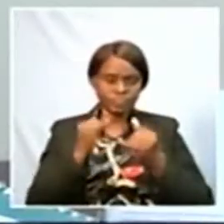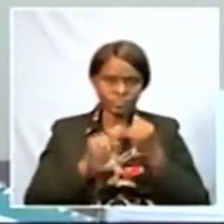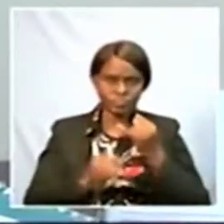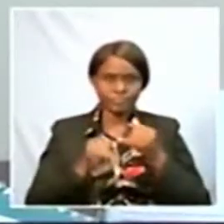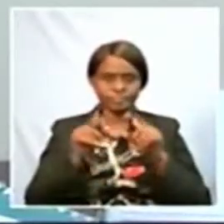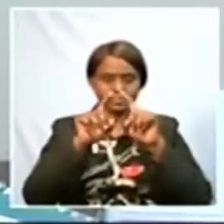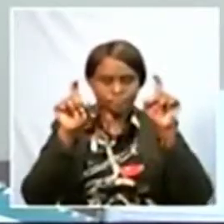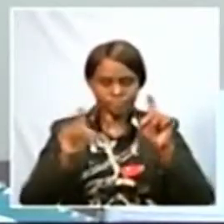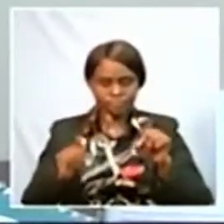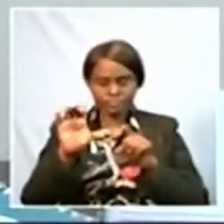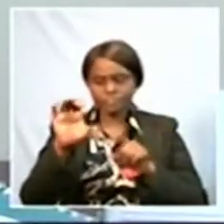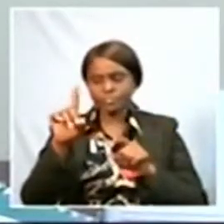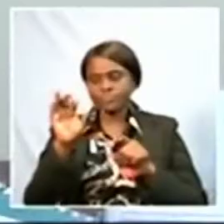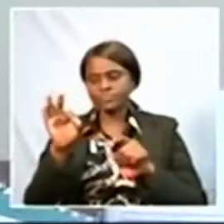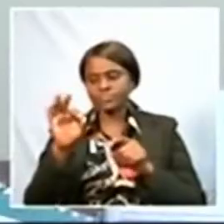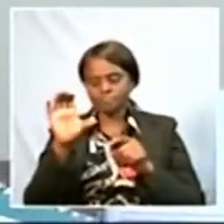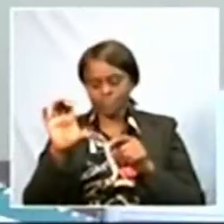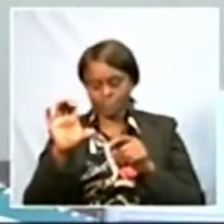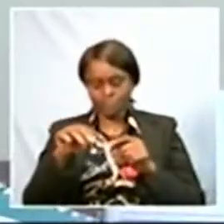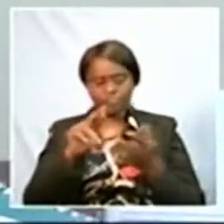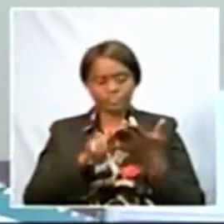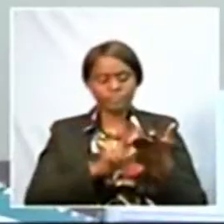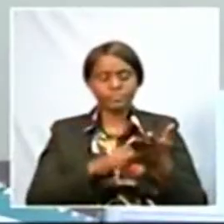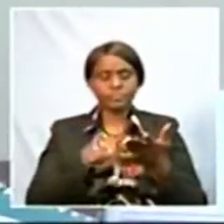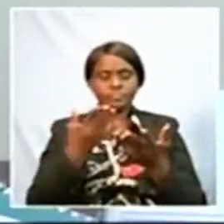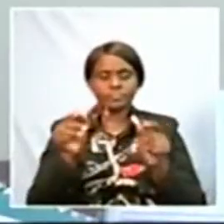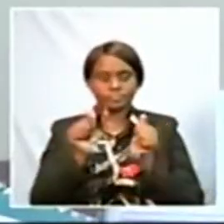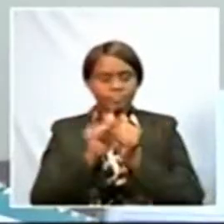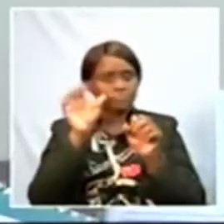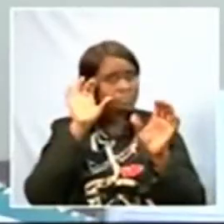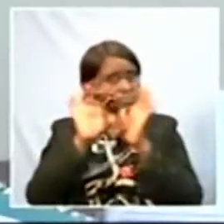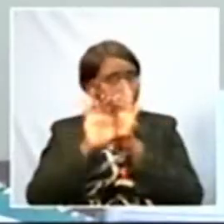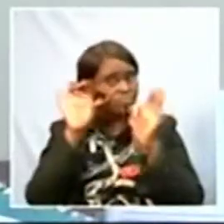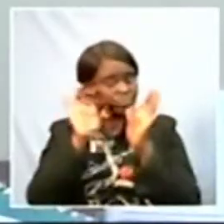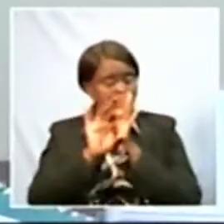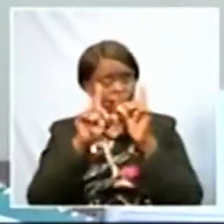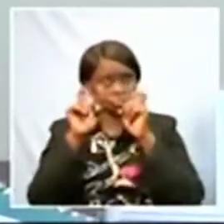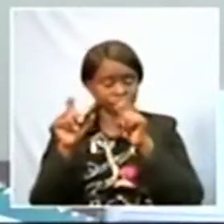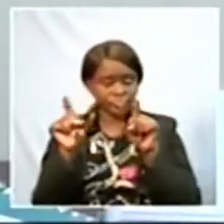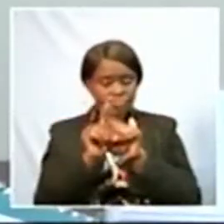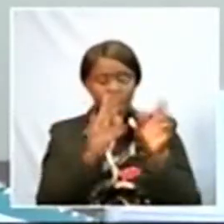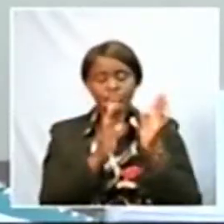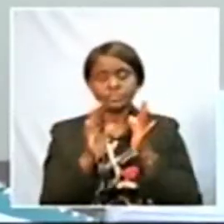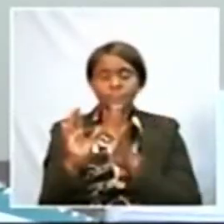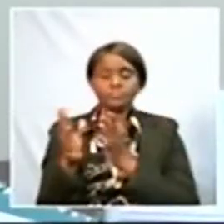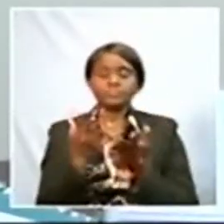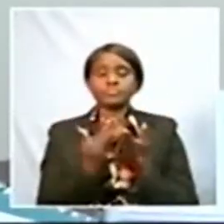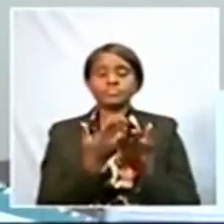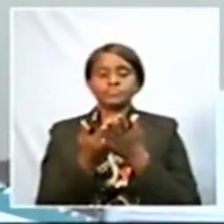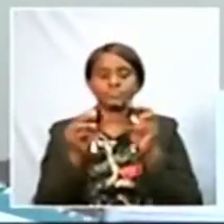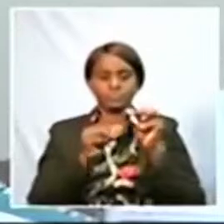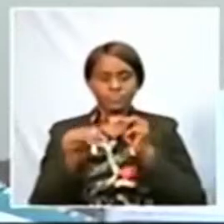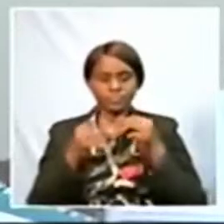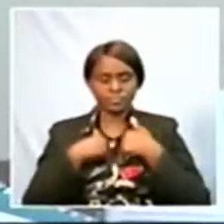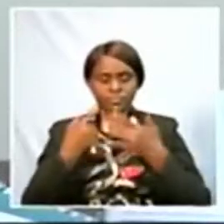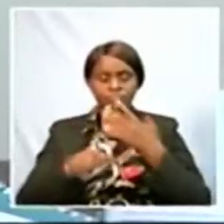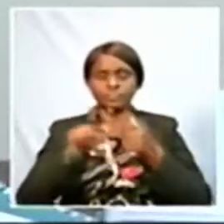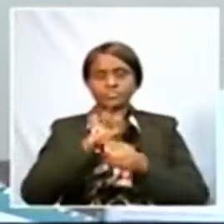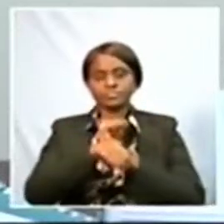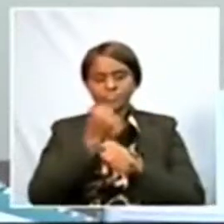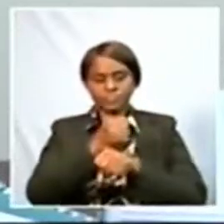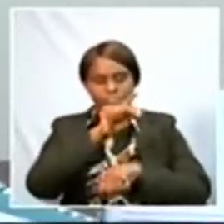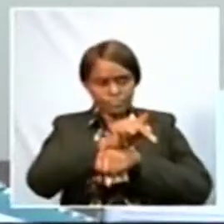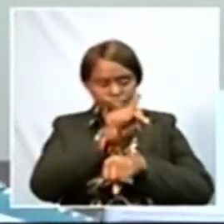certificates, CDFC minute extract, and pictures. Remedial measure. Management has intensified